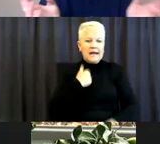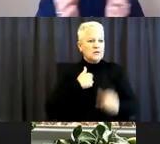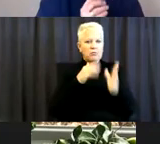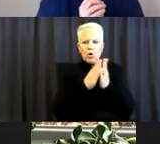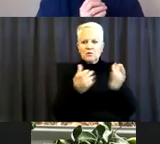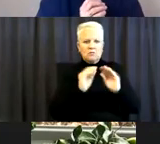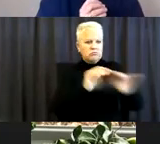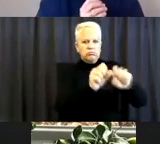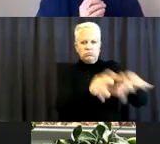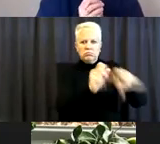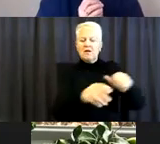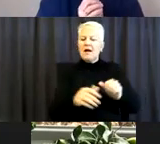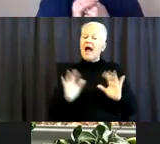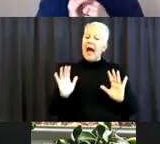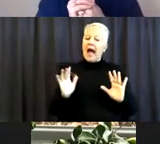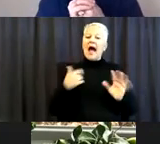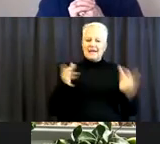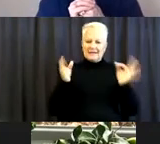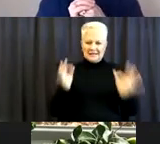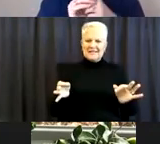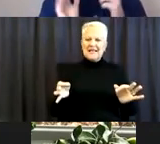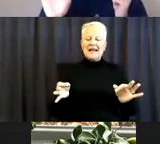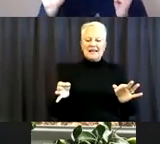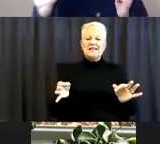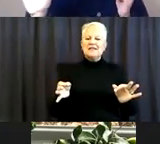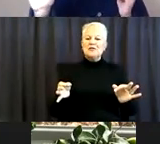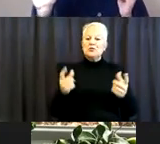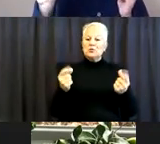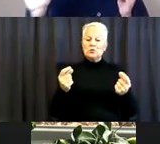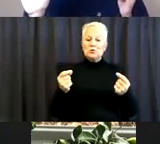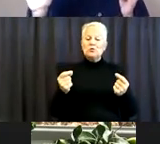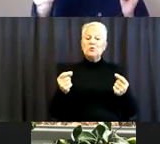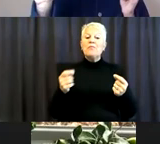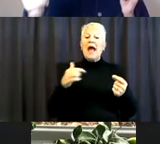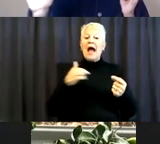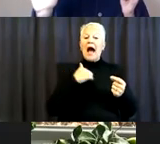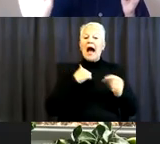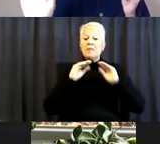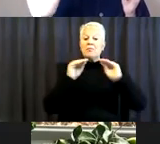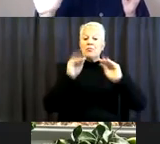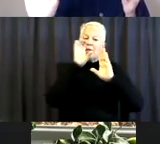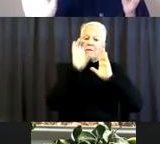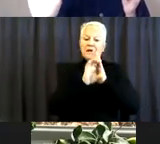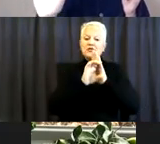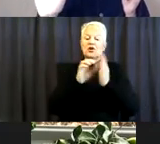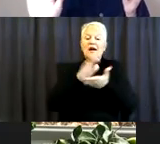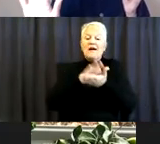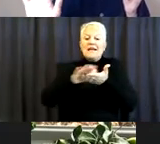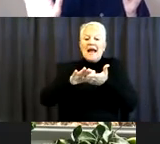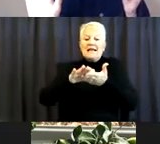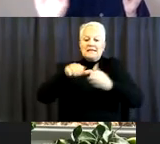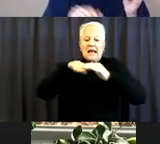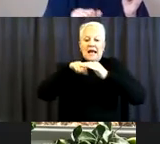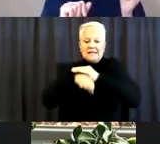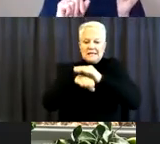be. I decided to get around that by putting over the light switch a picture of a nice, clean, accessible